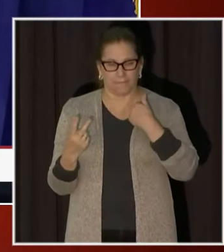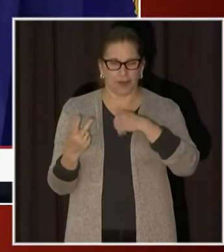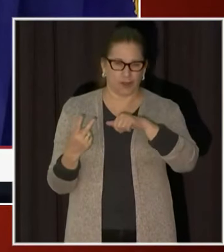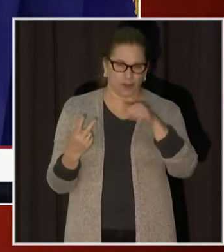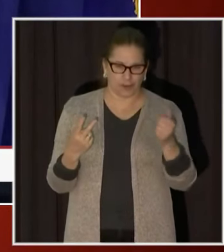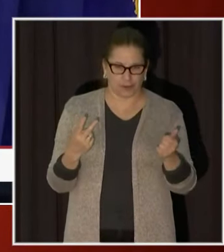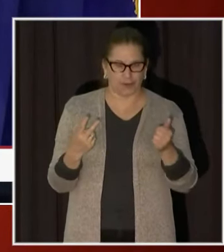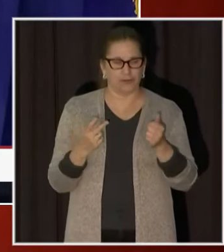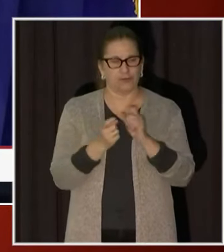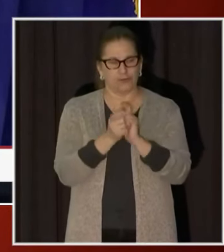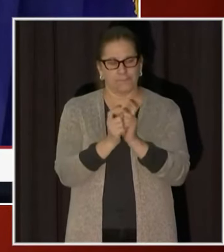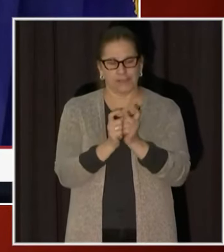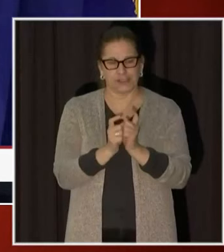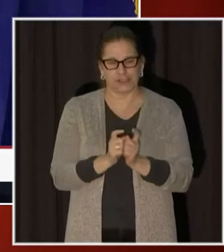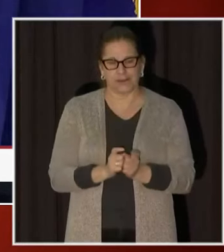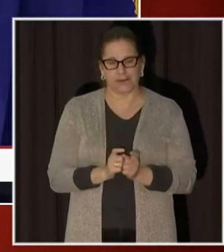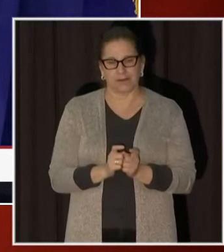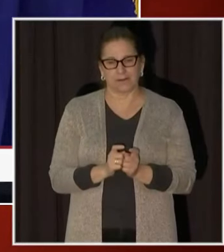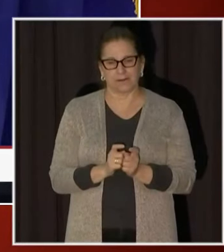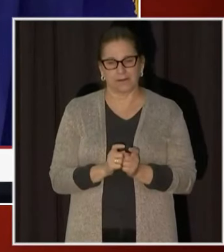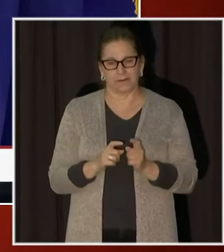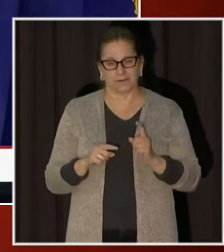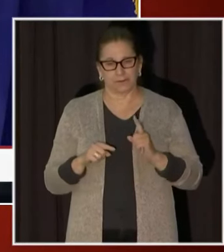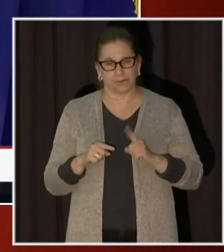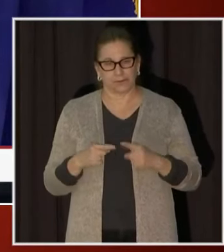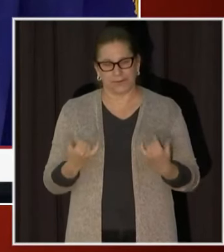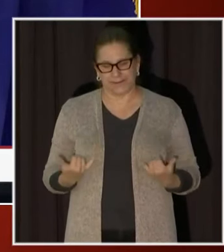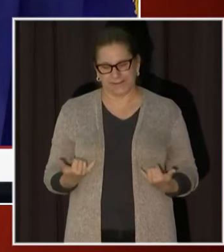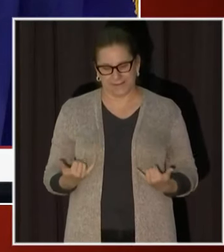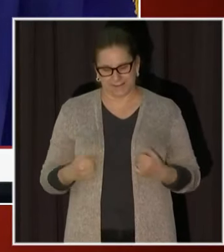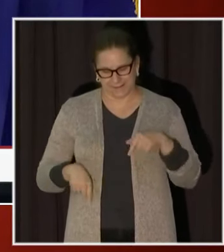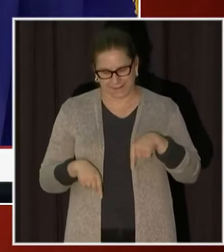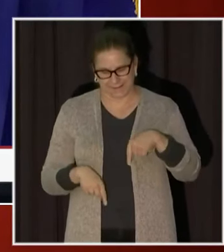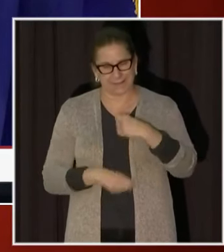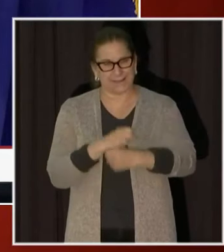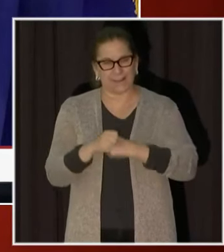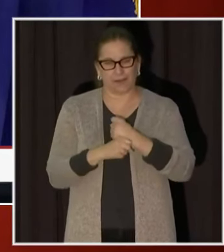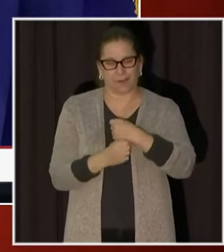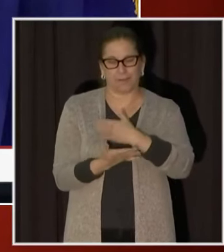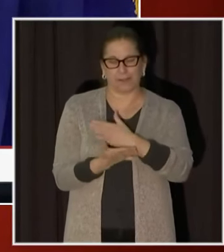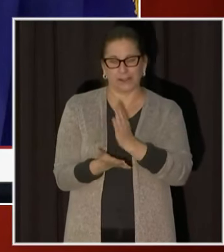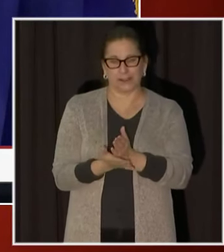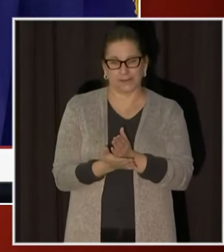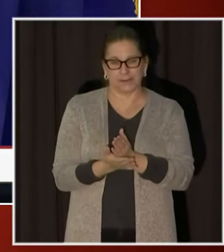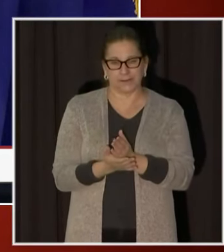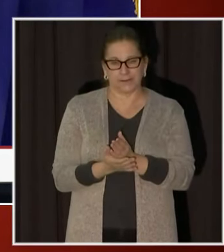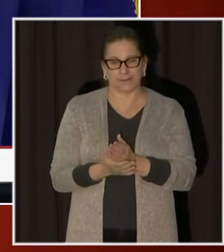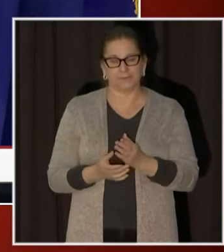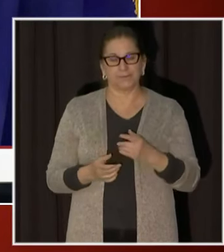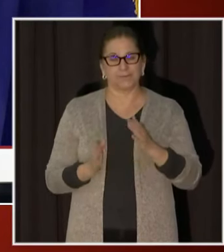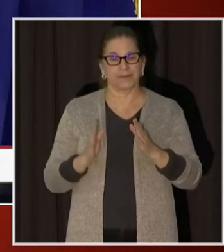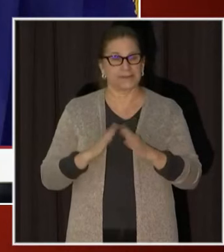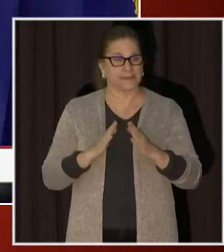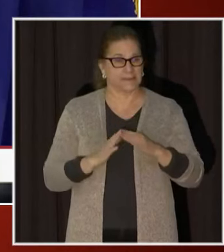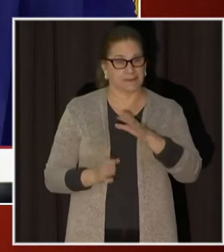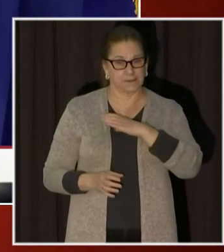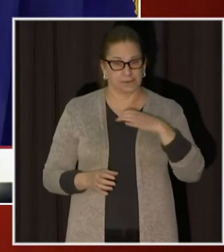year budget. The council in last Friday's register published notice of our hearing